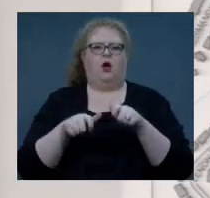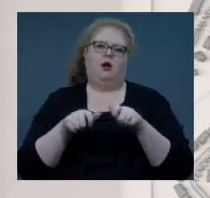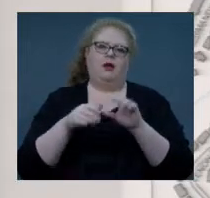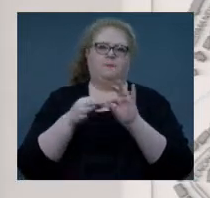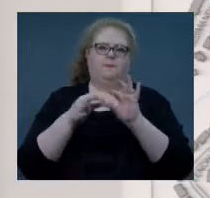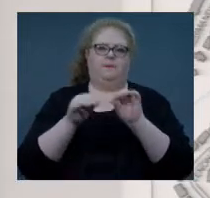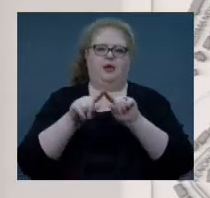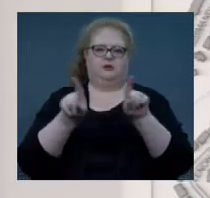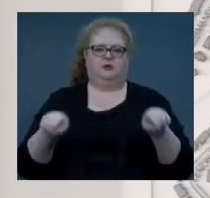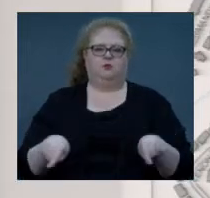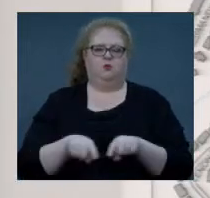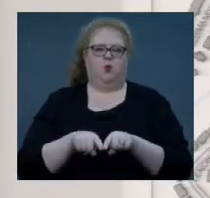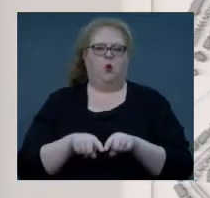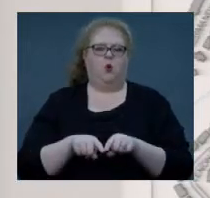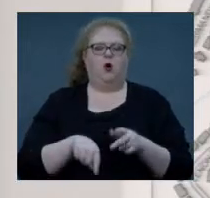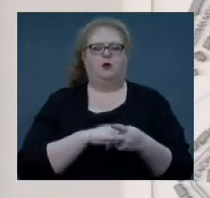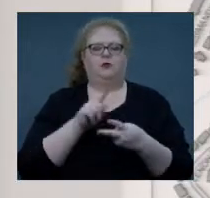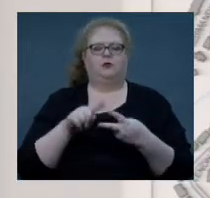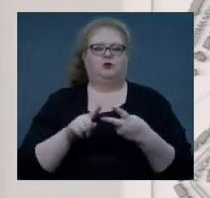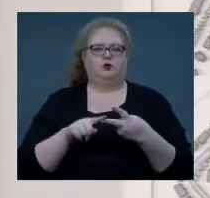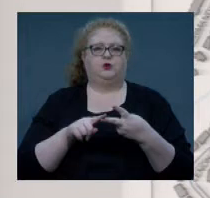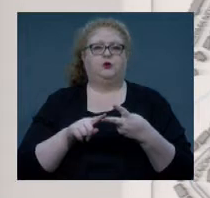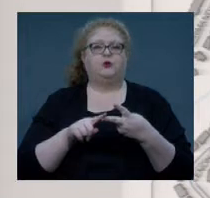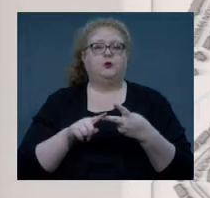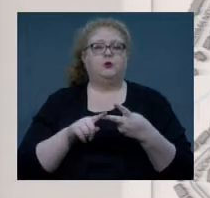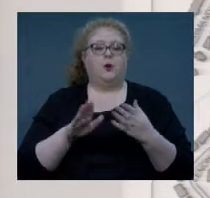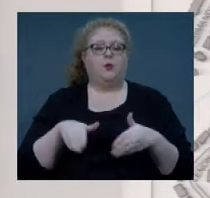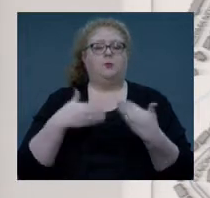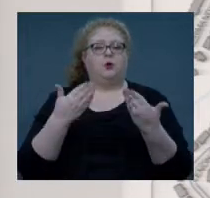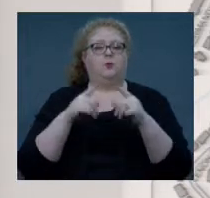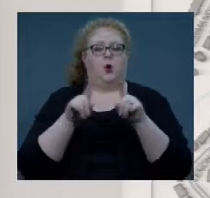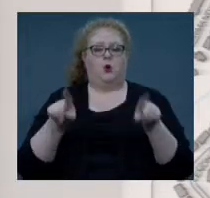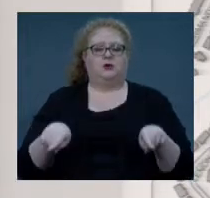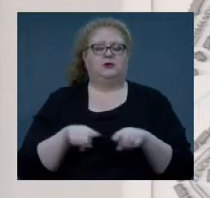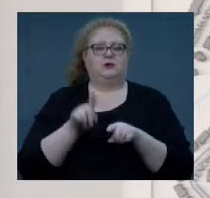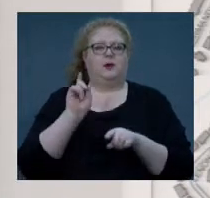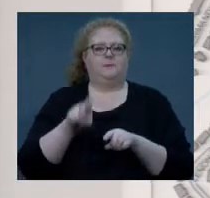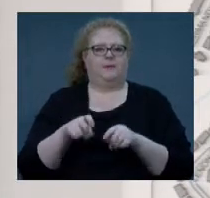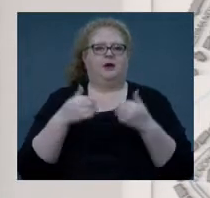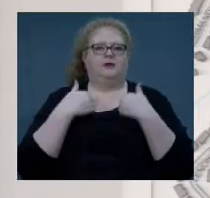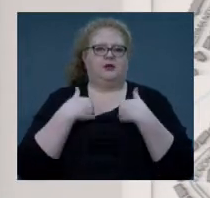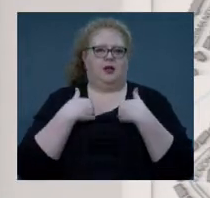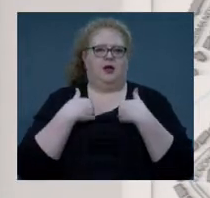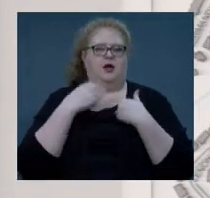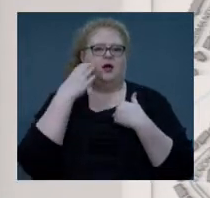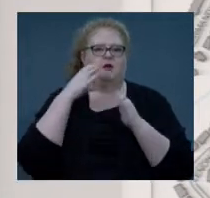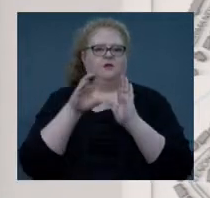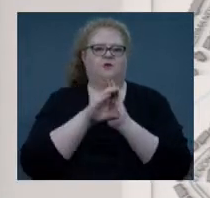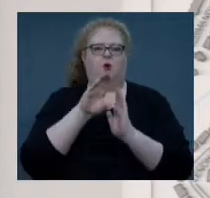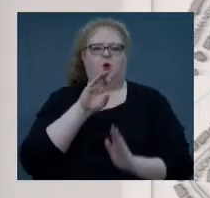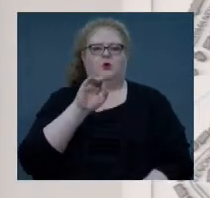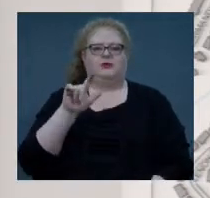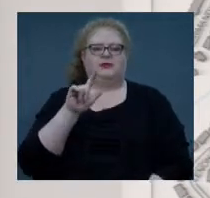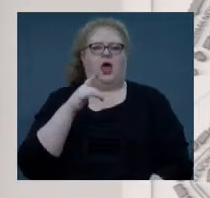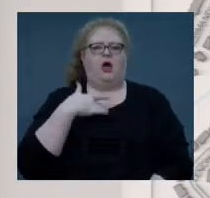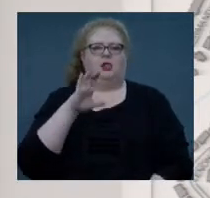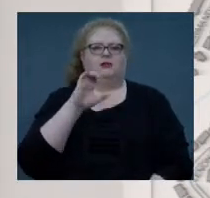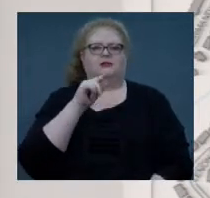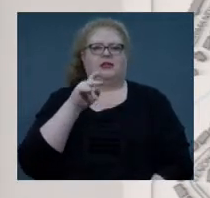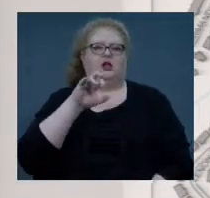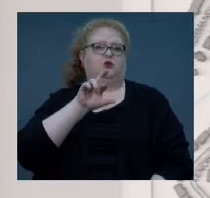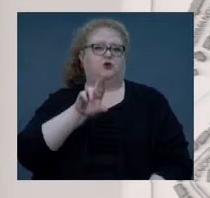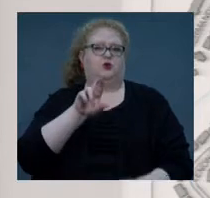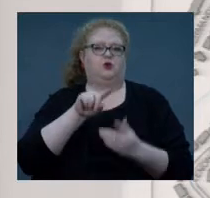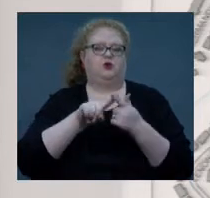message board sign. 2, the proposed sign must be equipped with a photocell sensor that is programmed